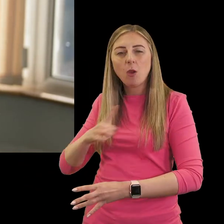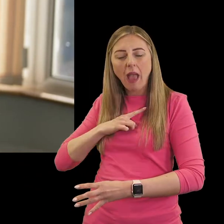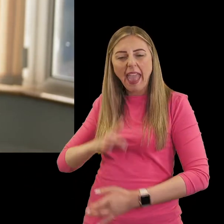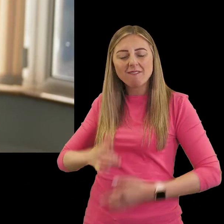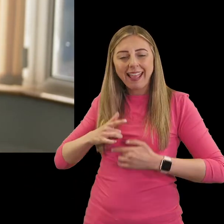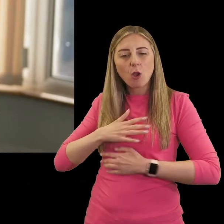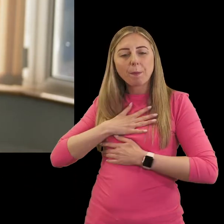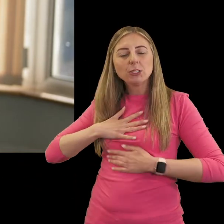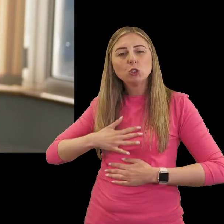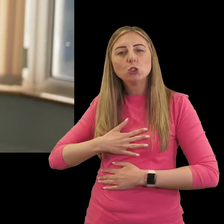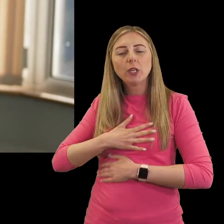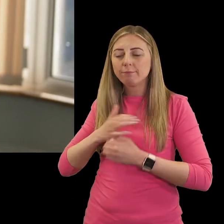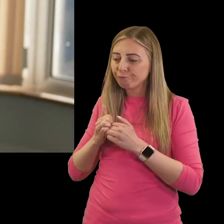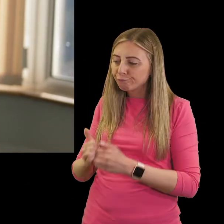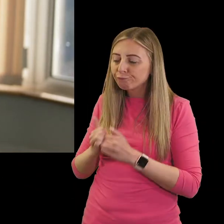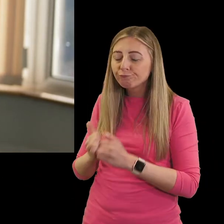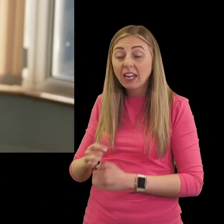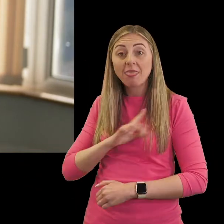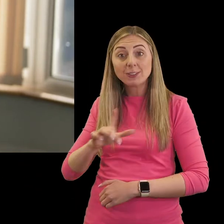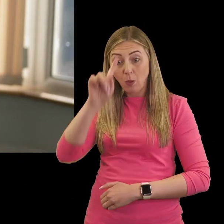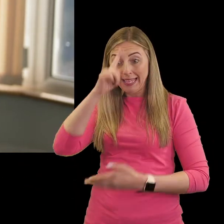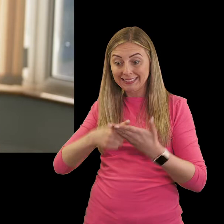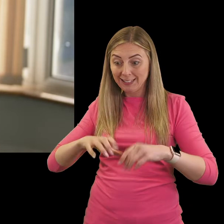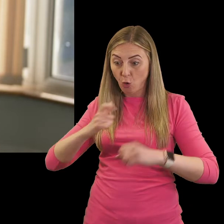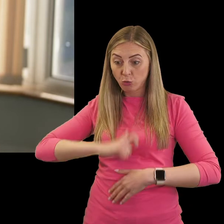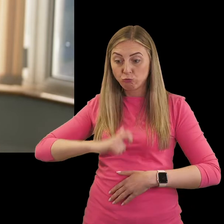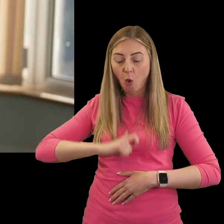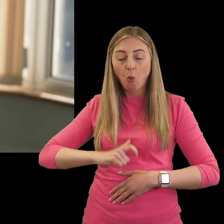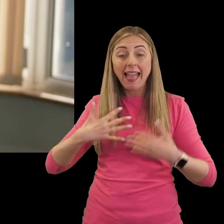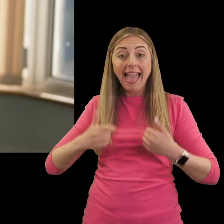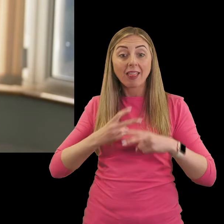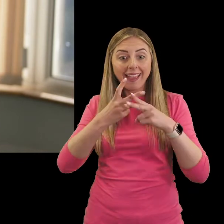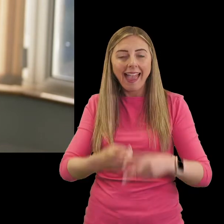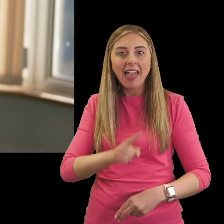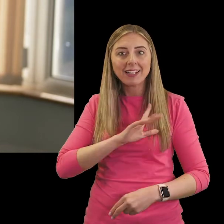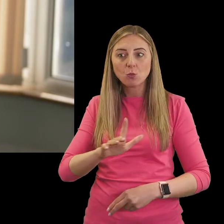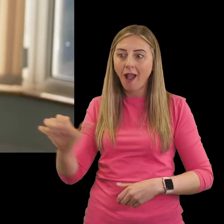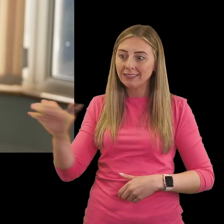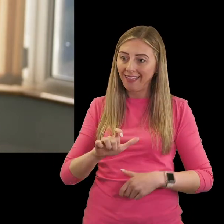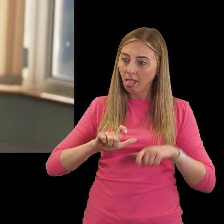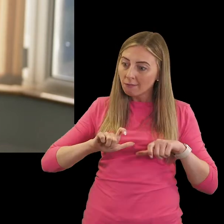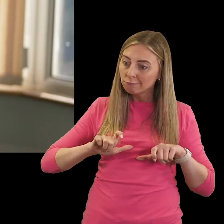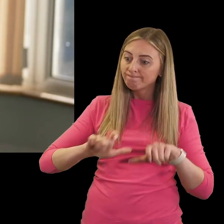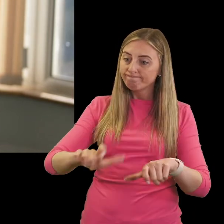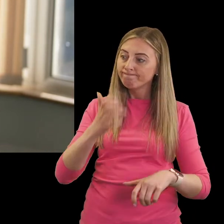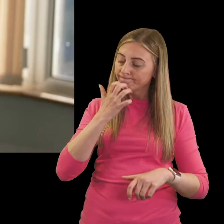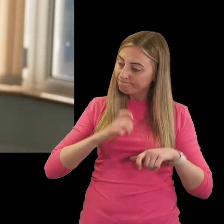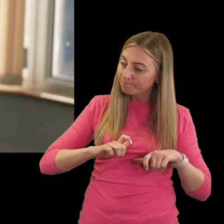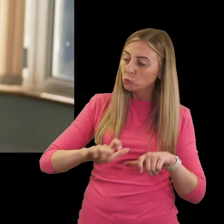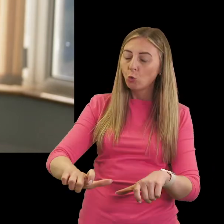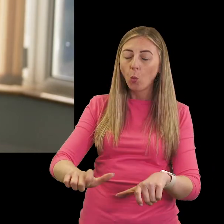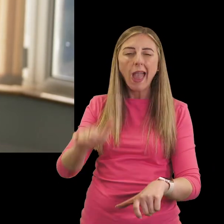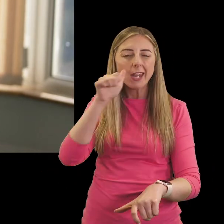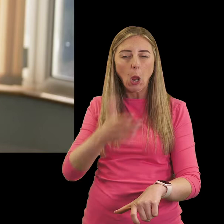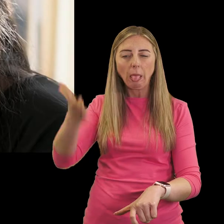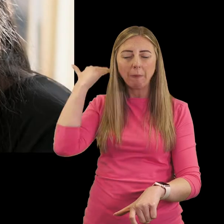me. That's why I got into healthcare. That's why I'm staying in healthcare despite the rocky start. I care a lot